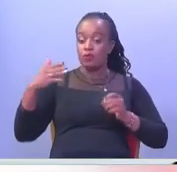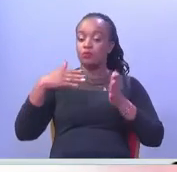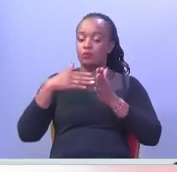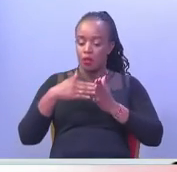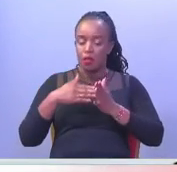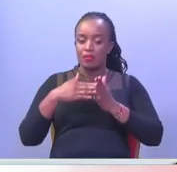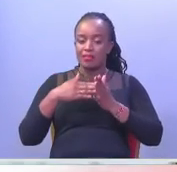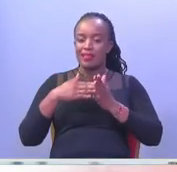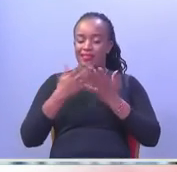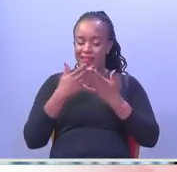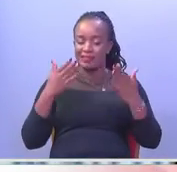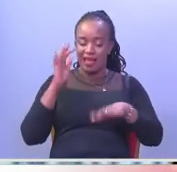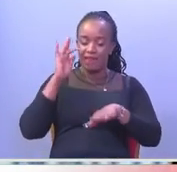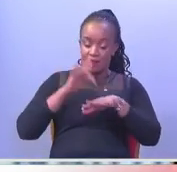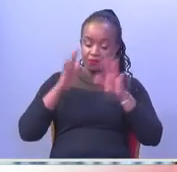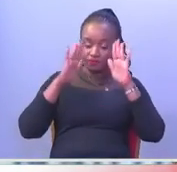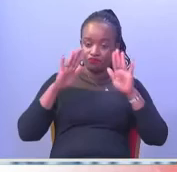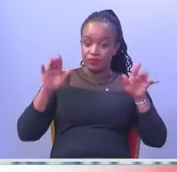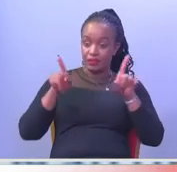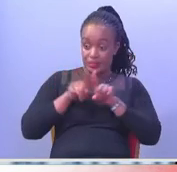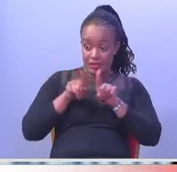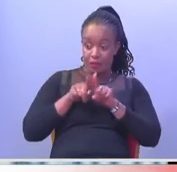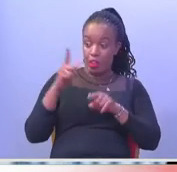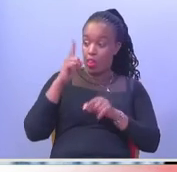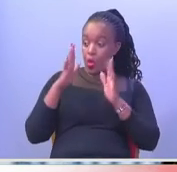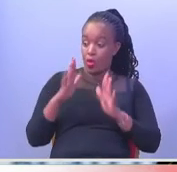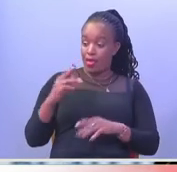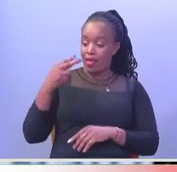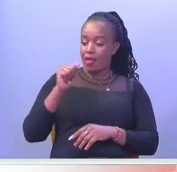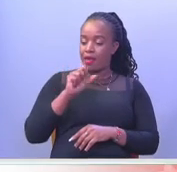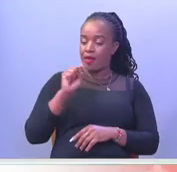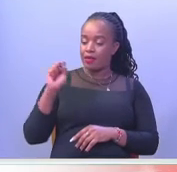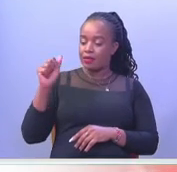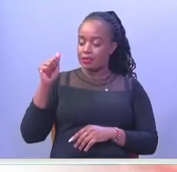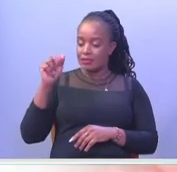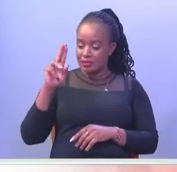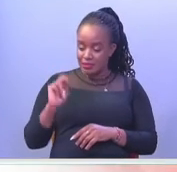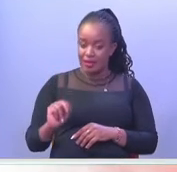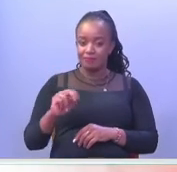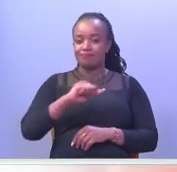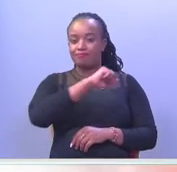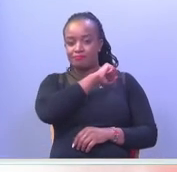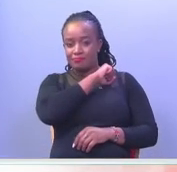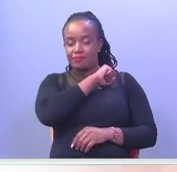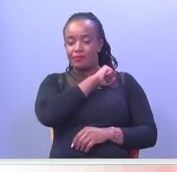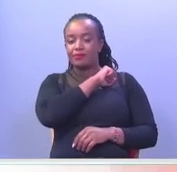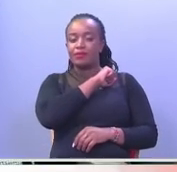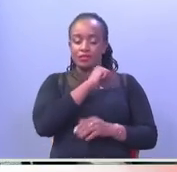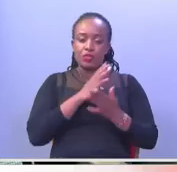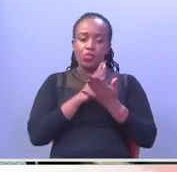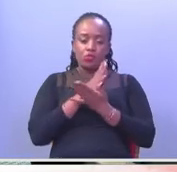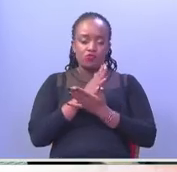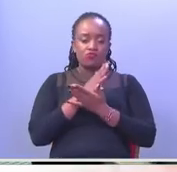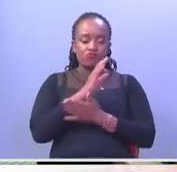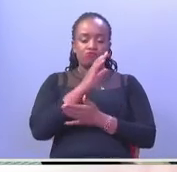country. SUPKEM argues that lawyer Hassan Nandwa's length of detention by his captors was informed by his staunch Muslim faith.